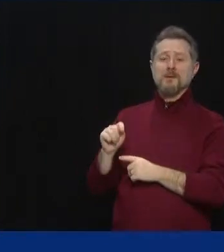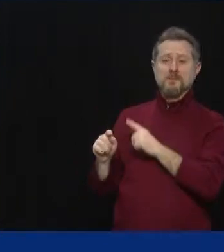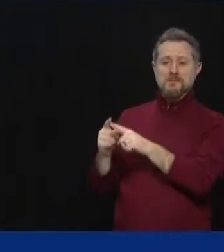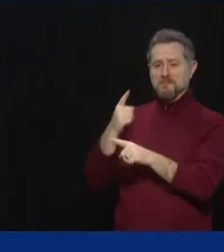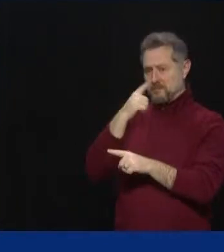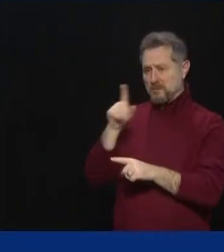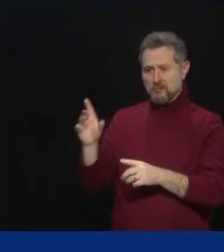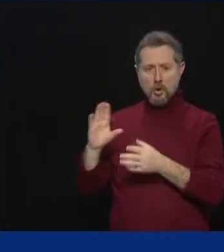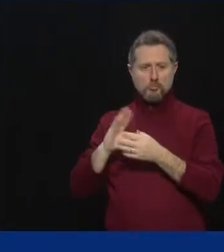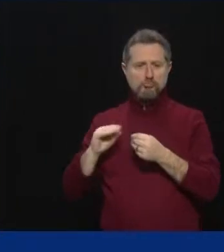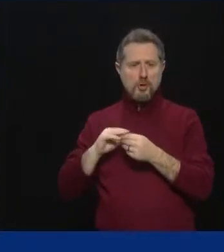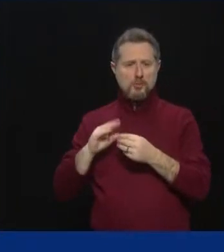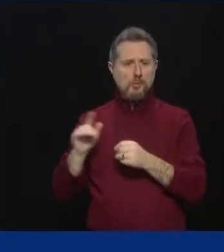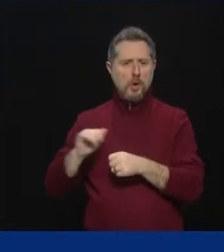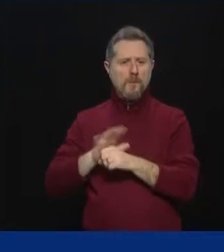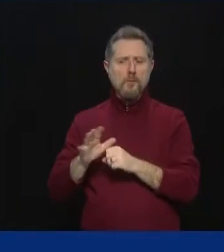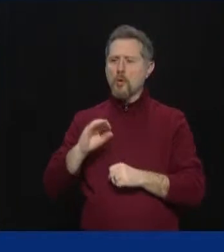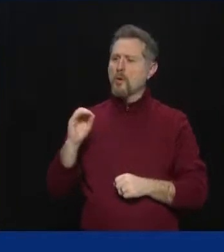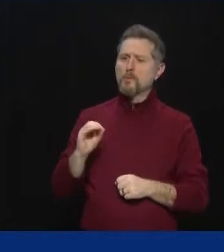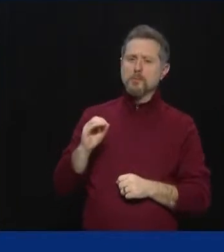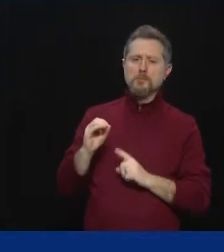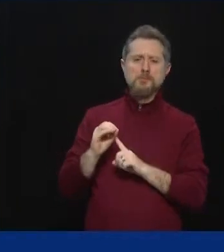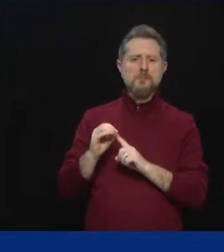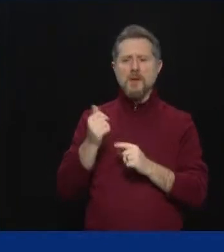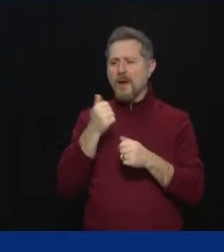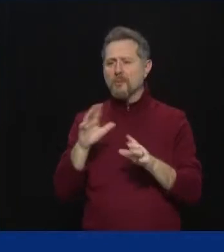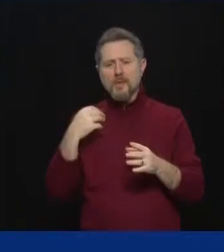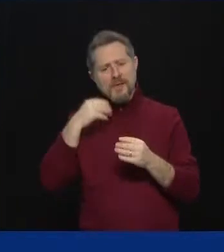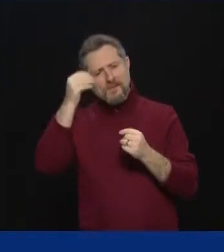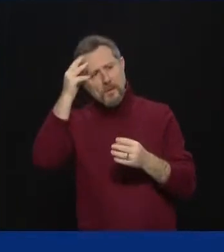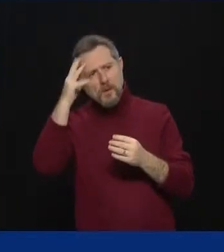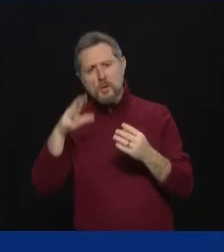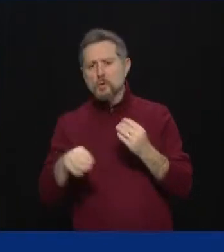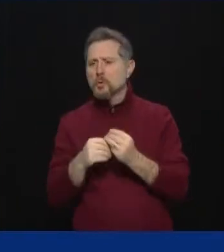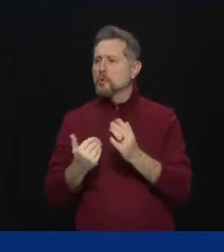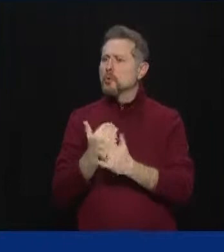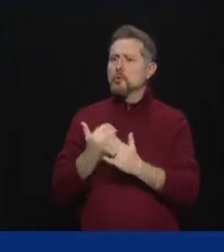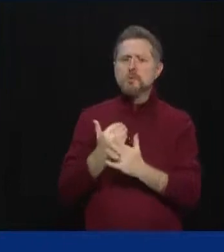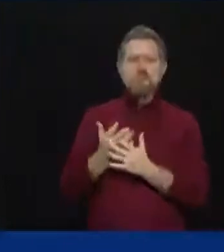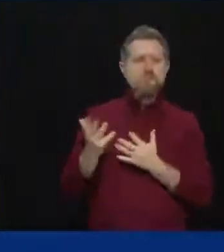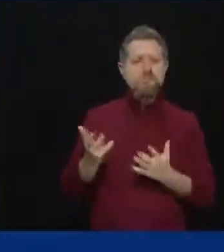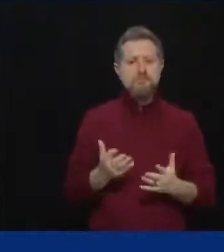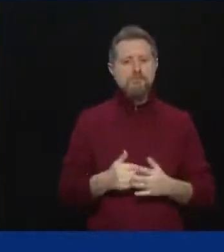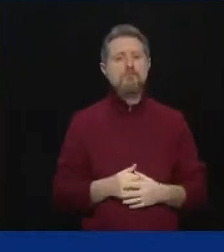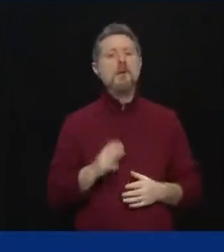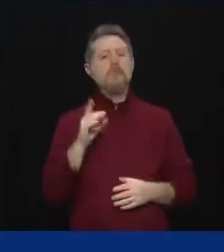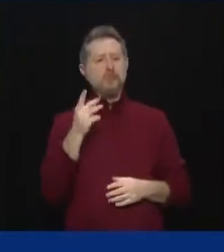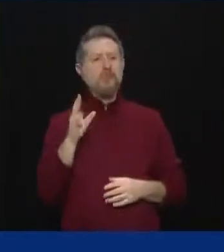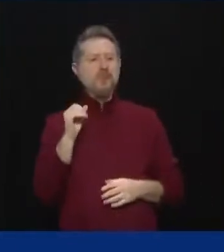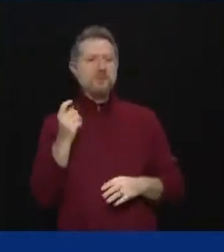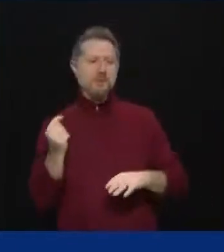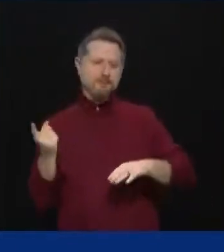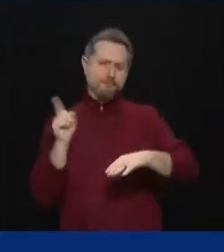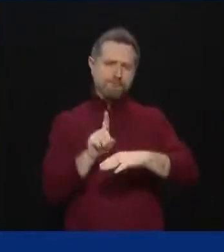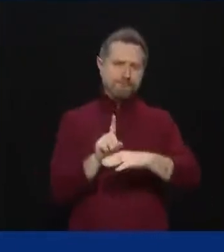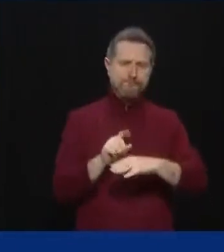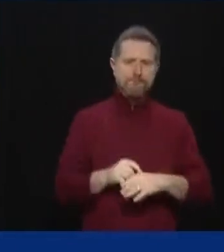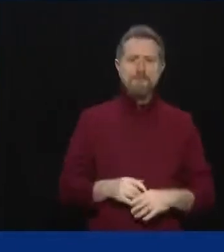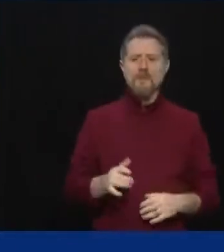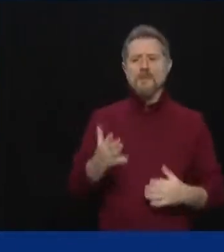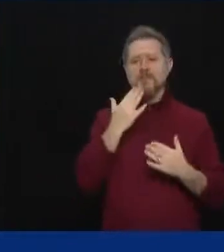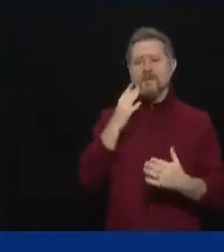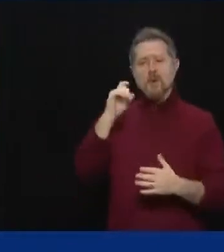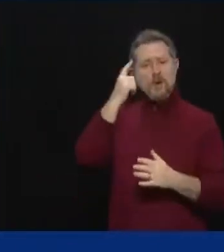the variant and also what we know and any information coming out of other sources? So, Dr. Mary Bassett. Thank you, Governor Hochul.